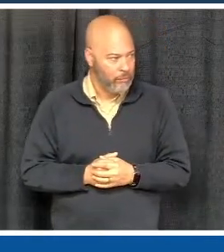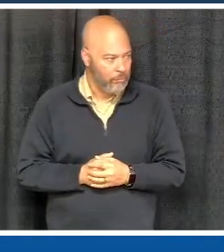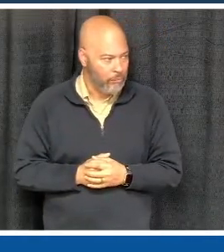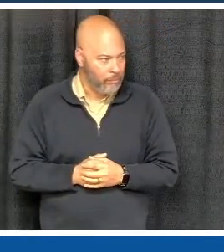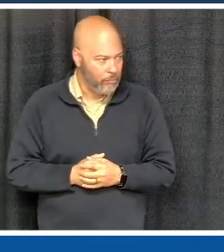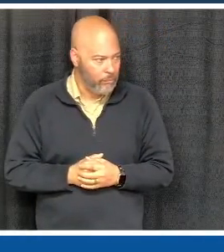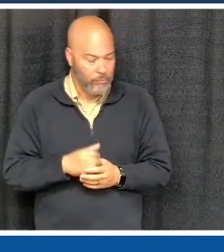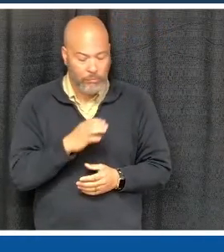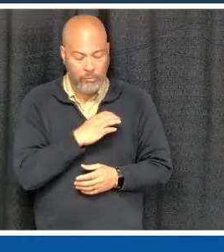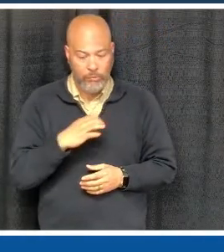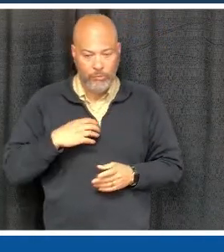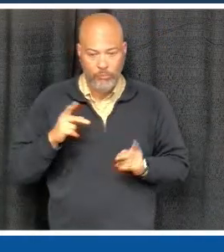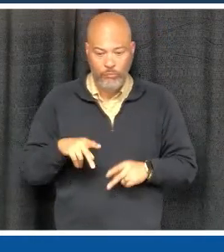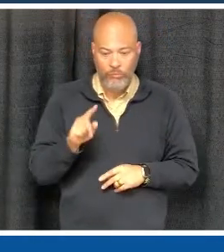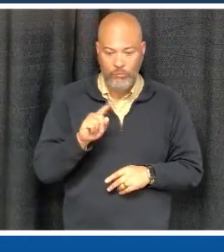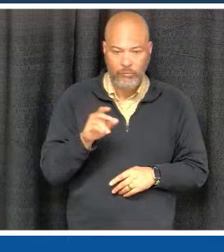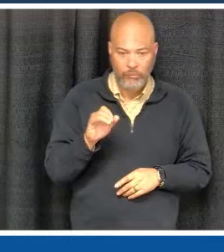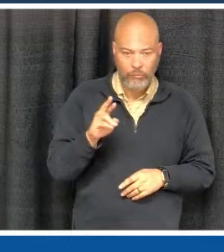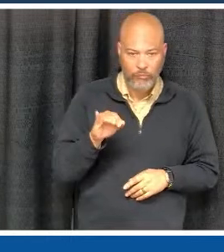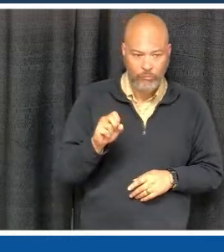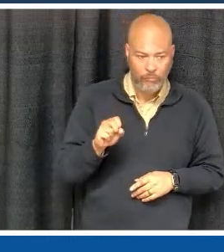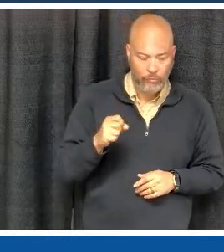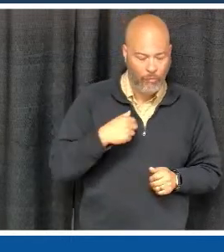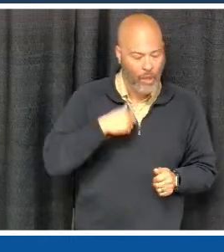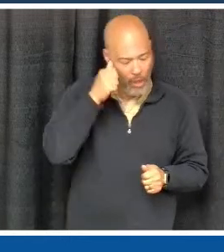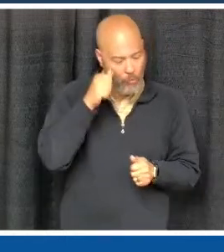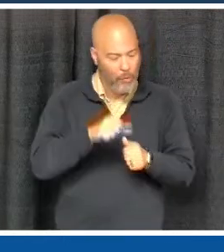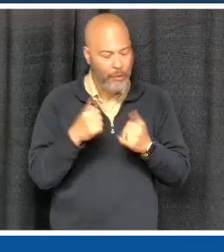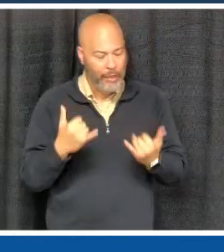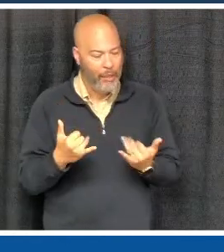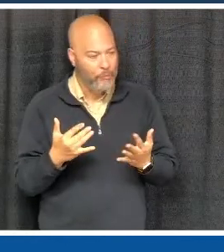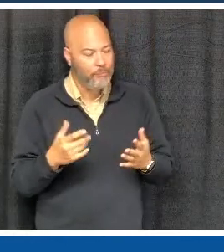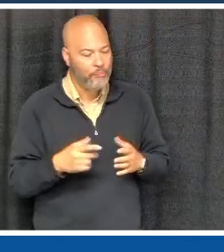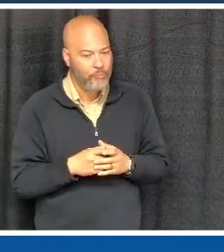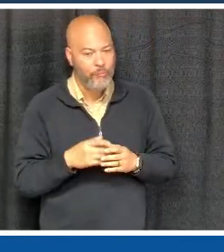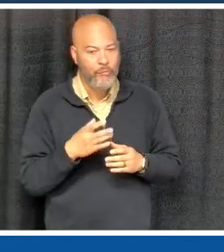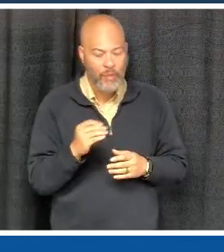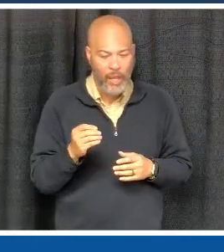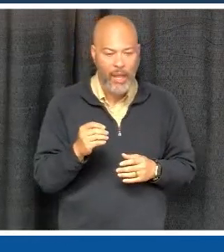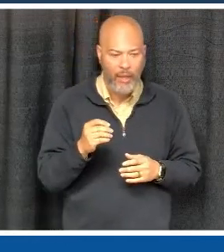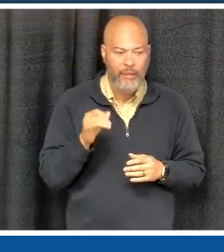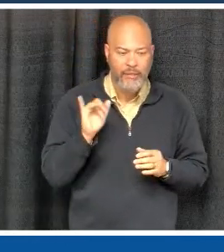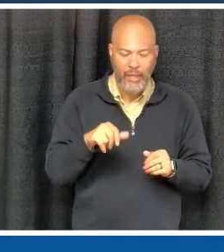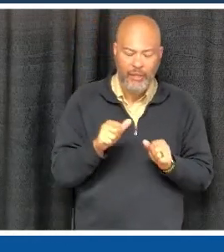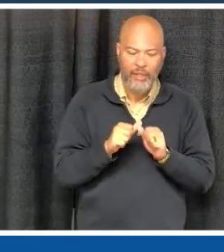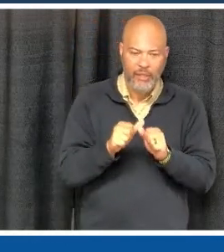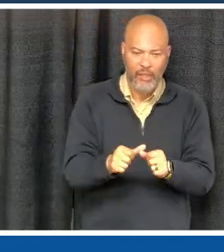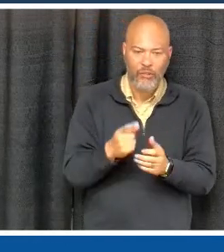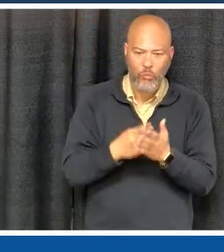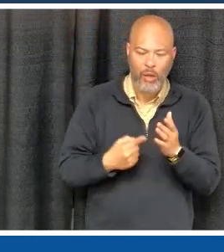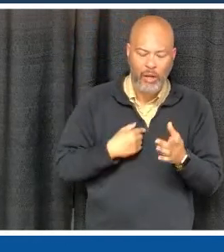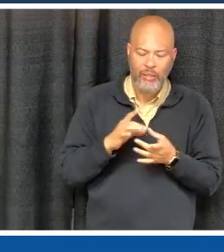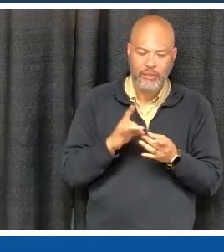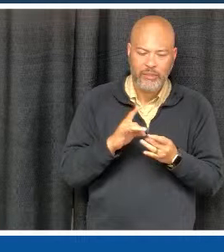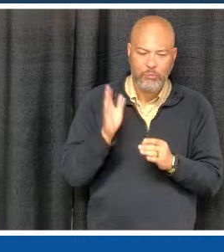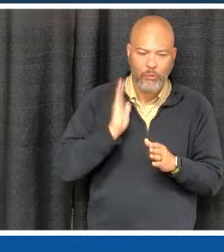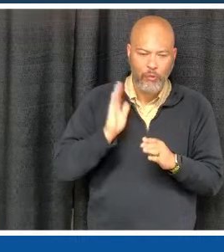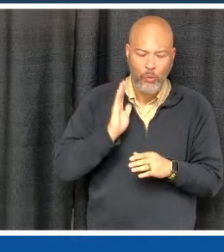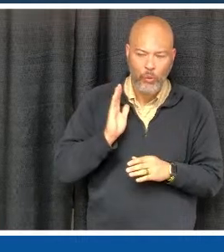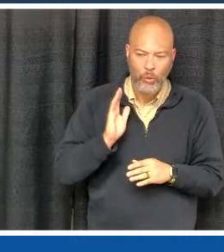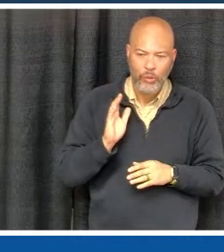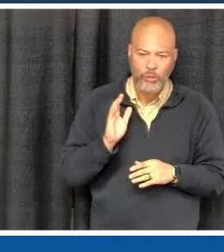Councilperson Zacharias, you're recognized. I wrote it down this time. Thank you, Mayor. Thank you. And it is kind of a continuation of what I was saying before.